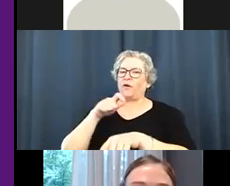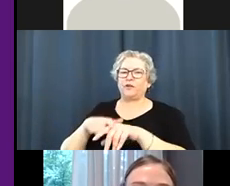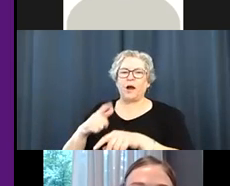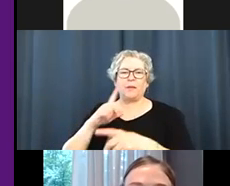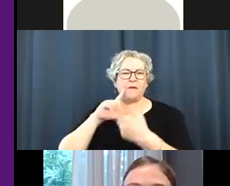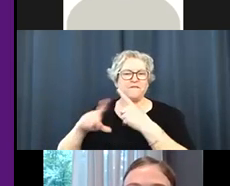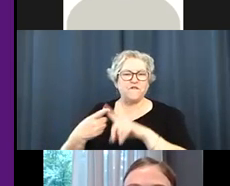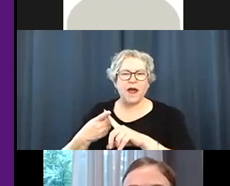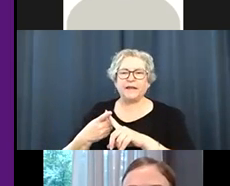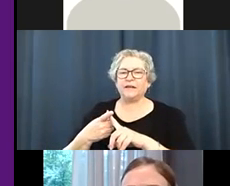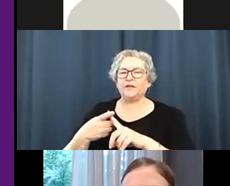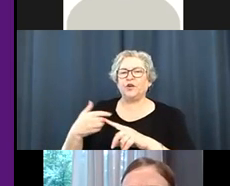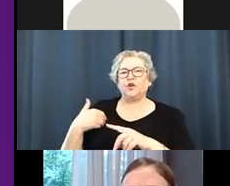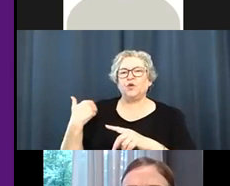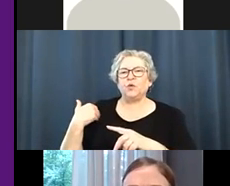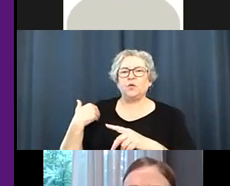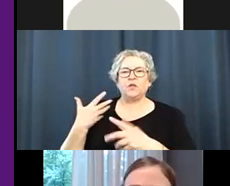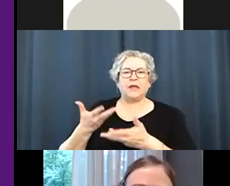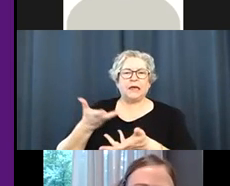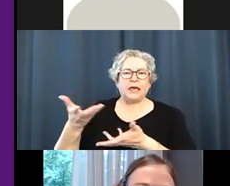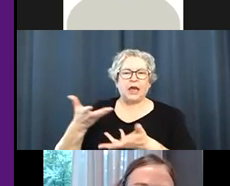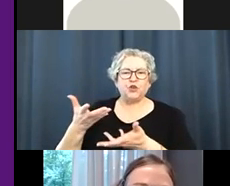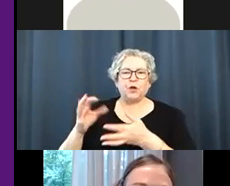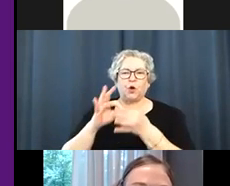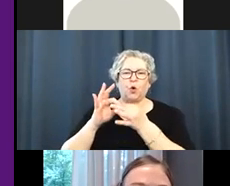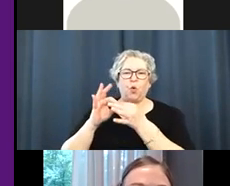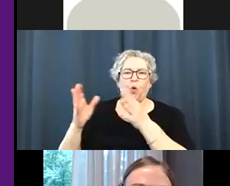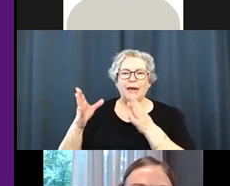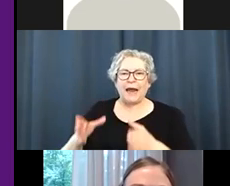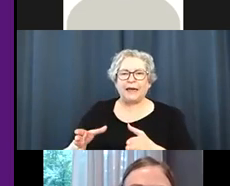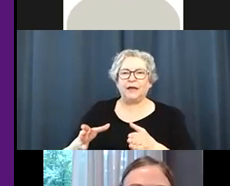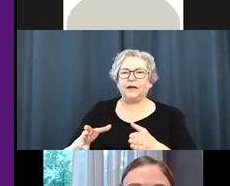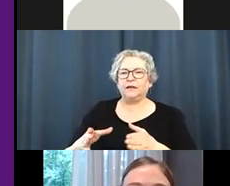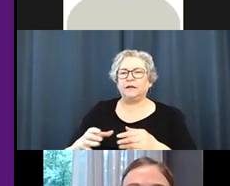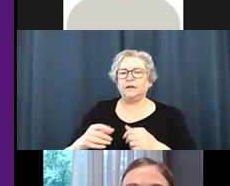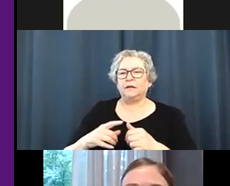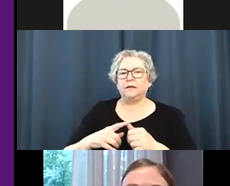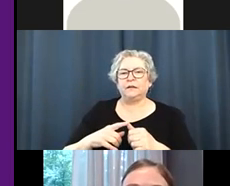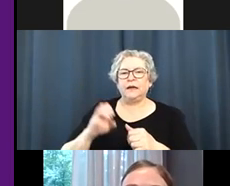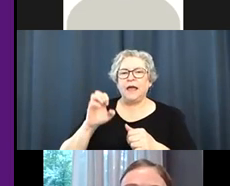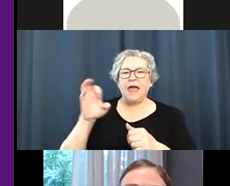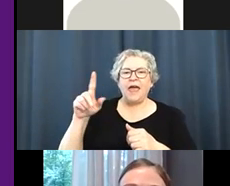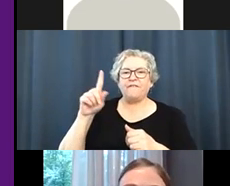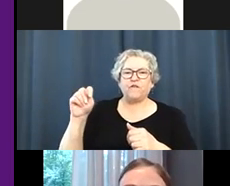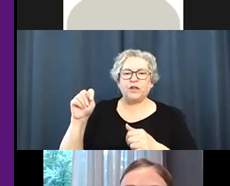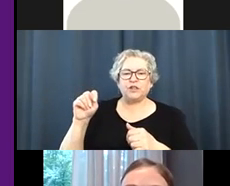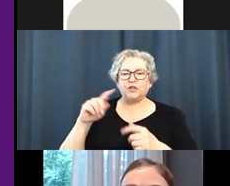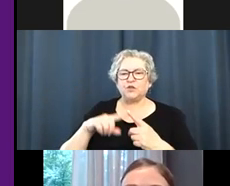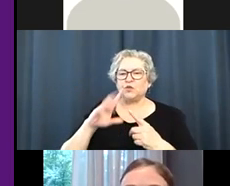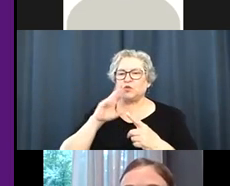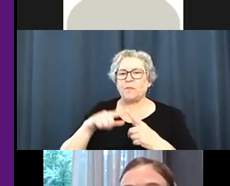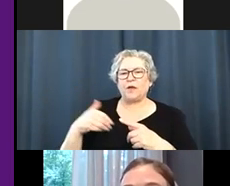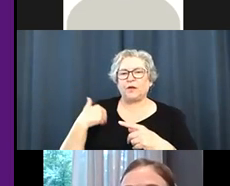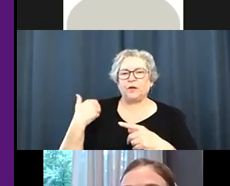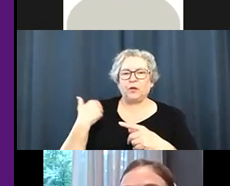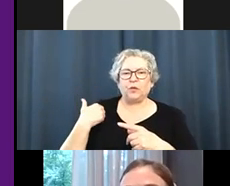our youth engagement coordinator, Everett Deibler, to talk about authentic youth engagement and the